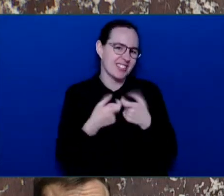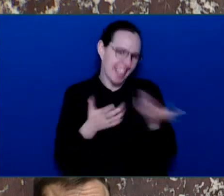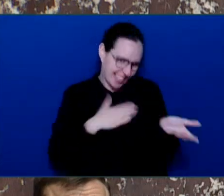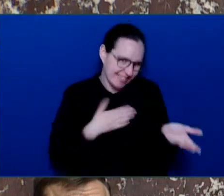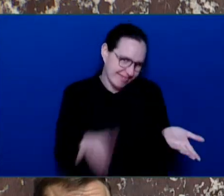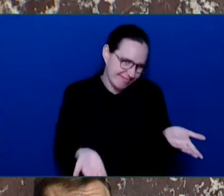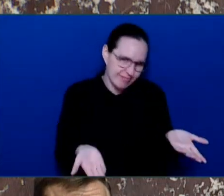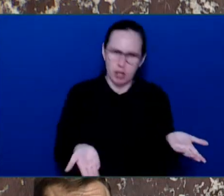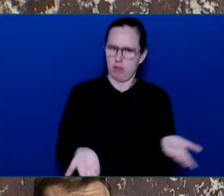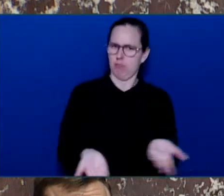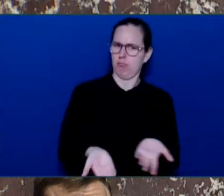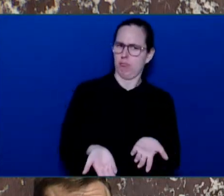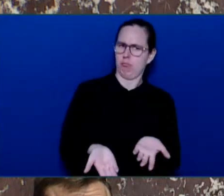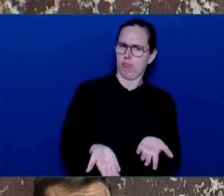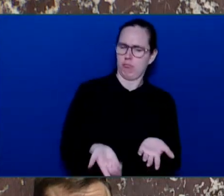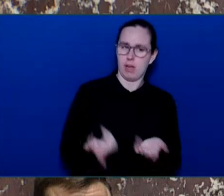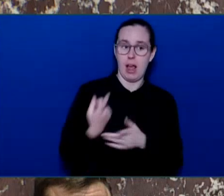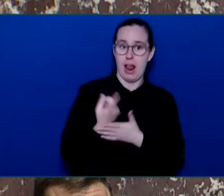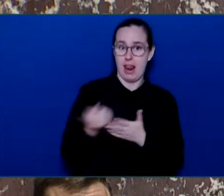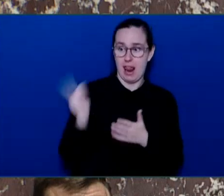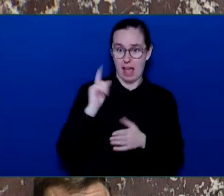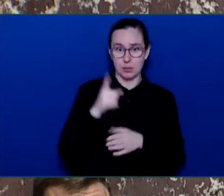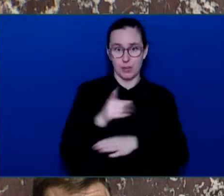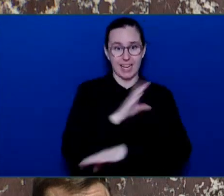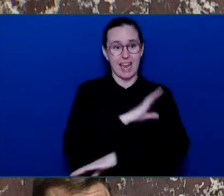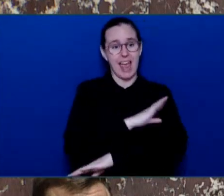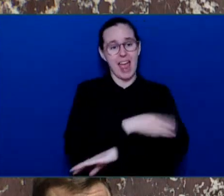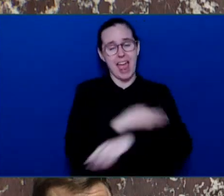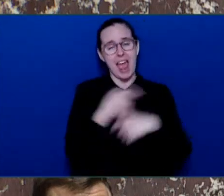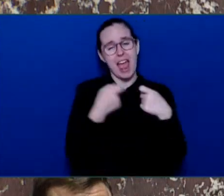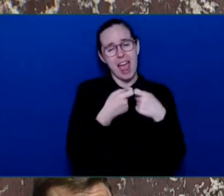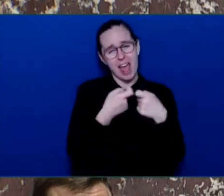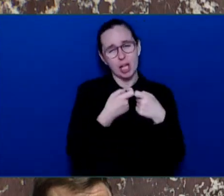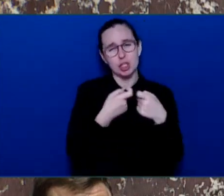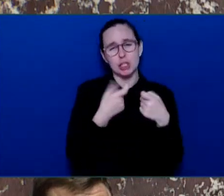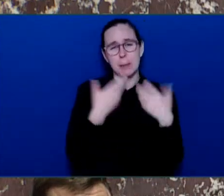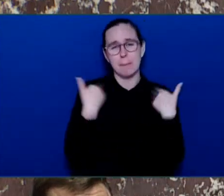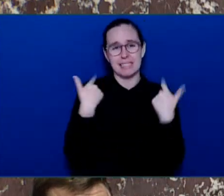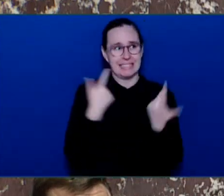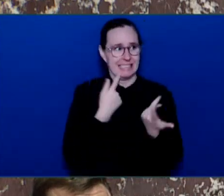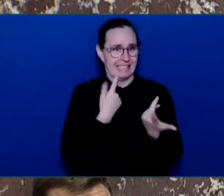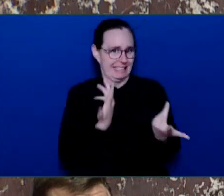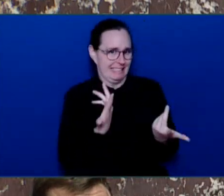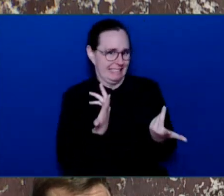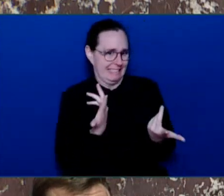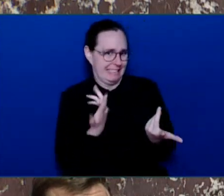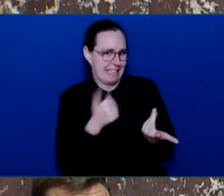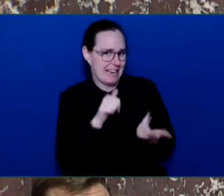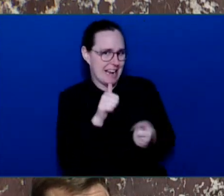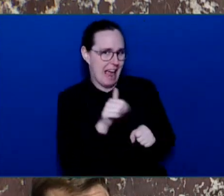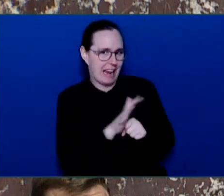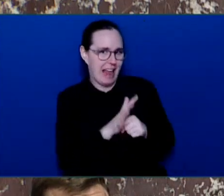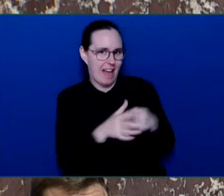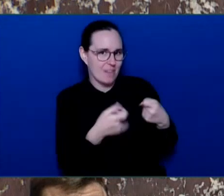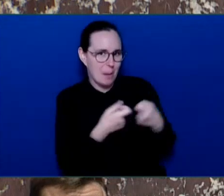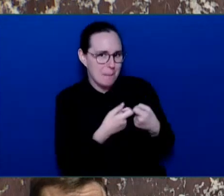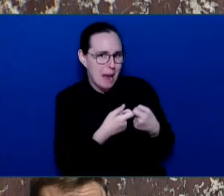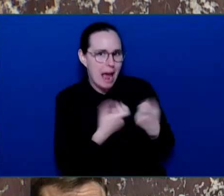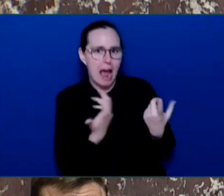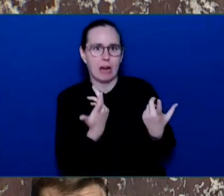don't have the power, they're going to have to downsize the same investment this Premier just tried praising. It's the NDP's Cost